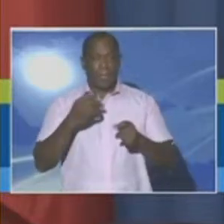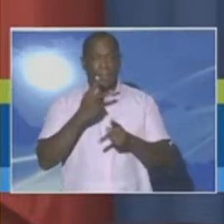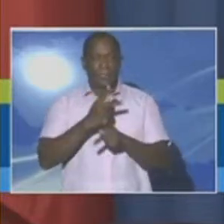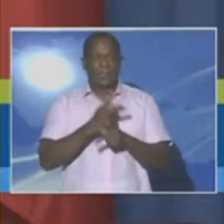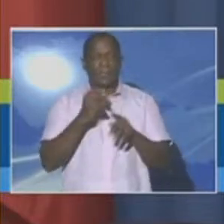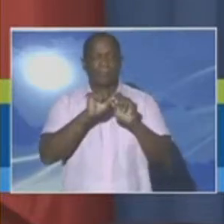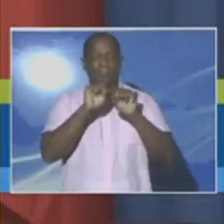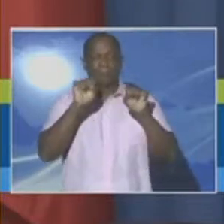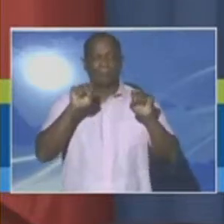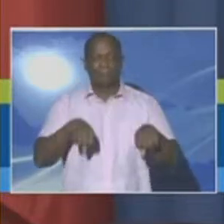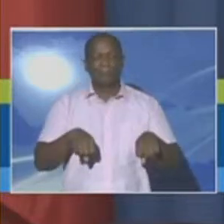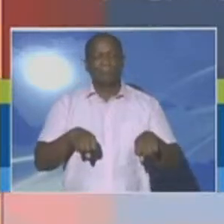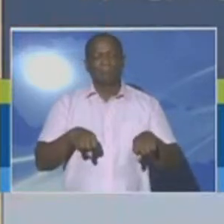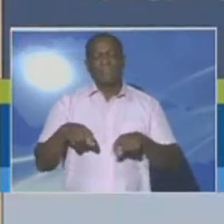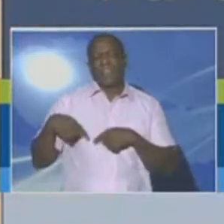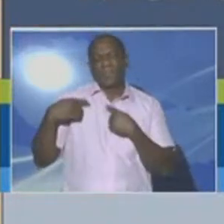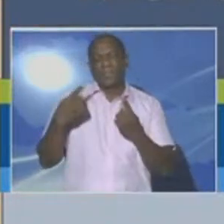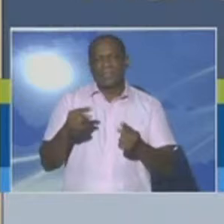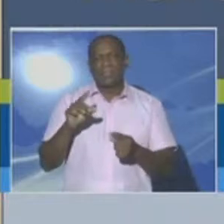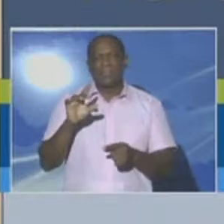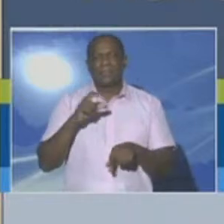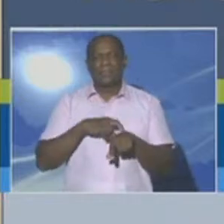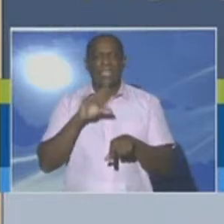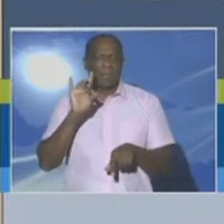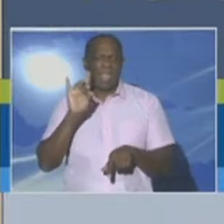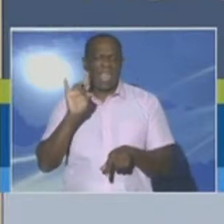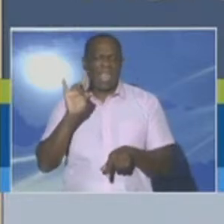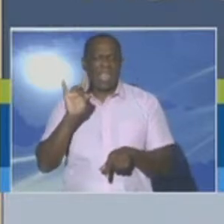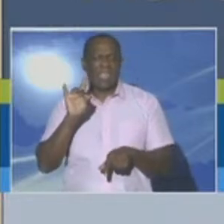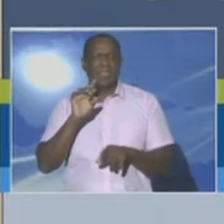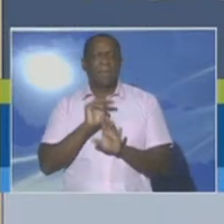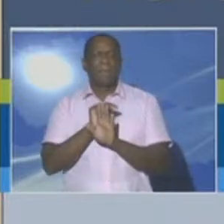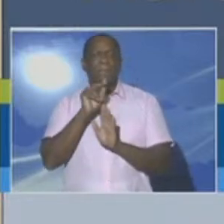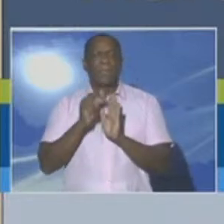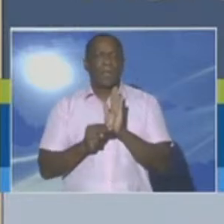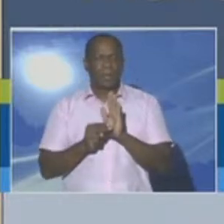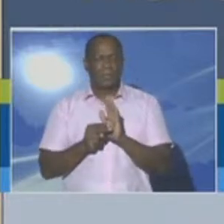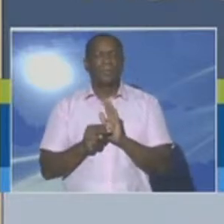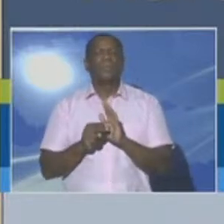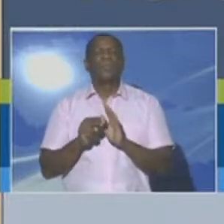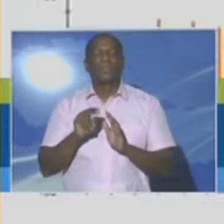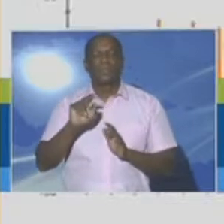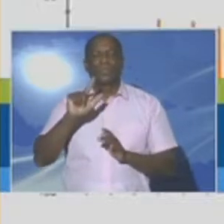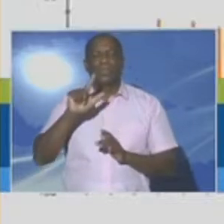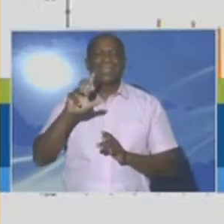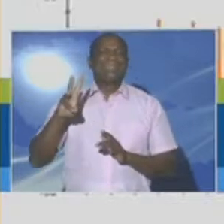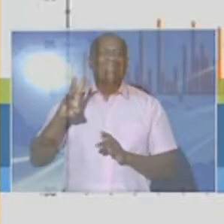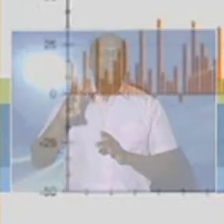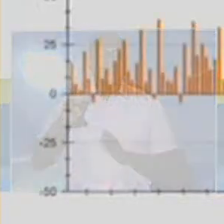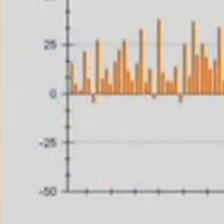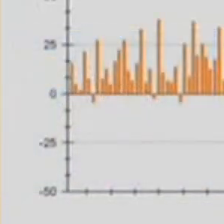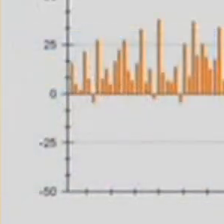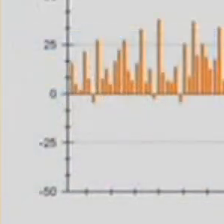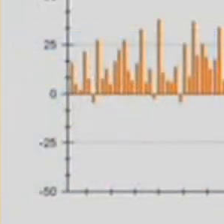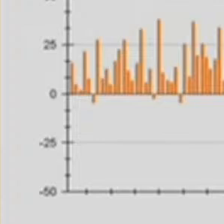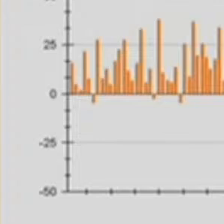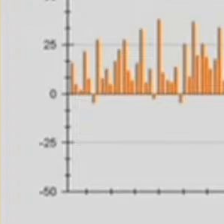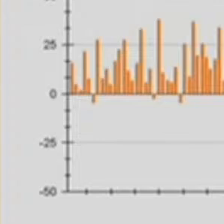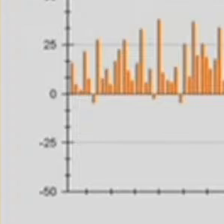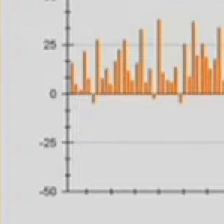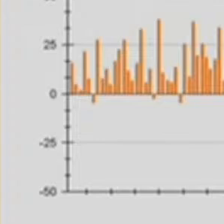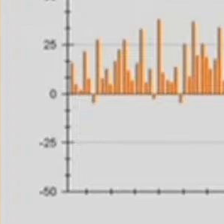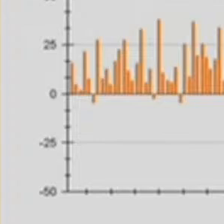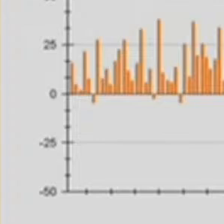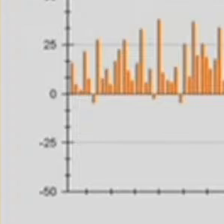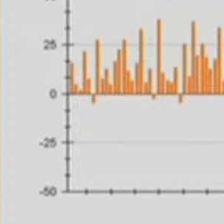a.m. on March 26, 2022, and that is this morning. And I'd like to start with describing the